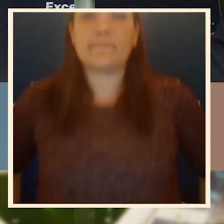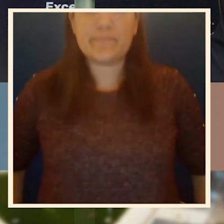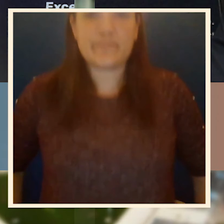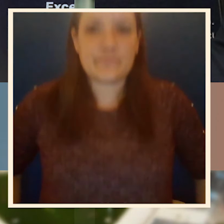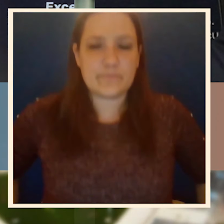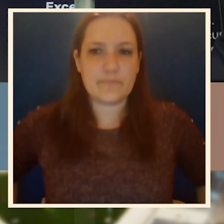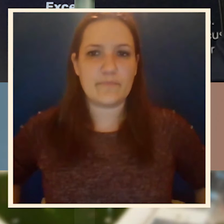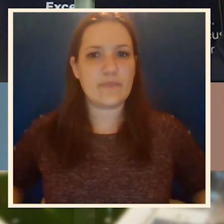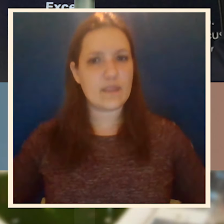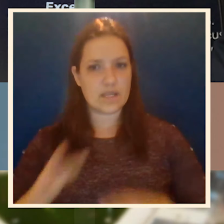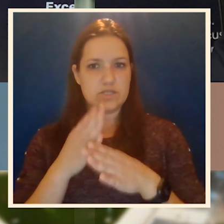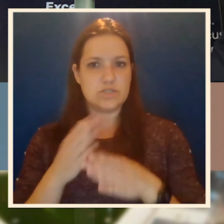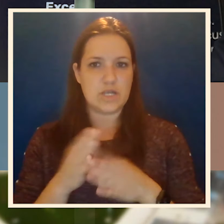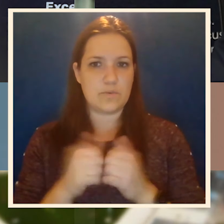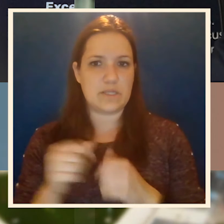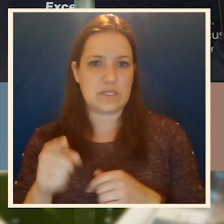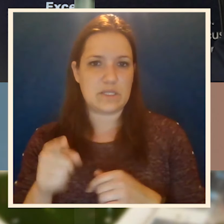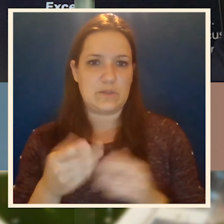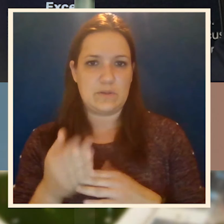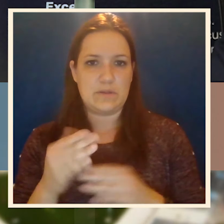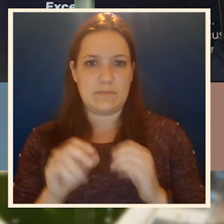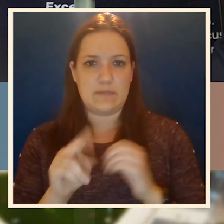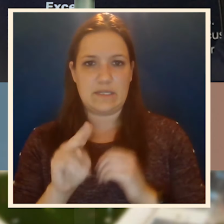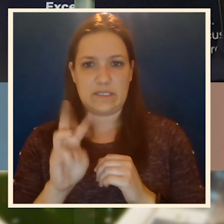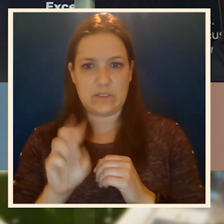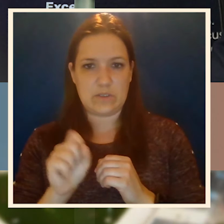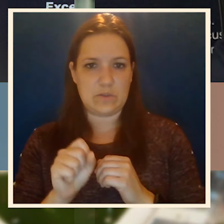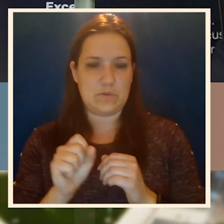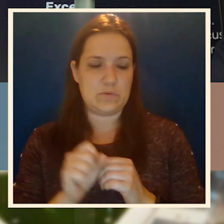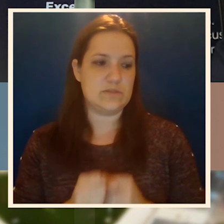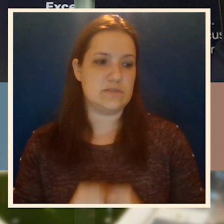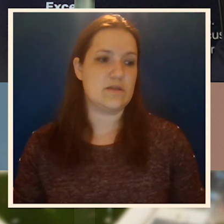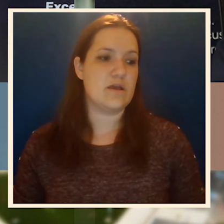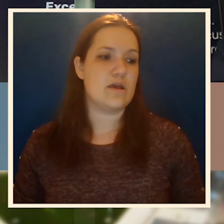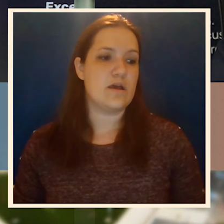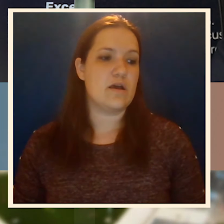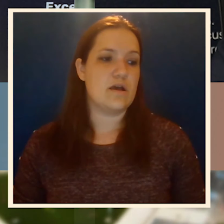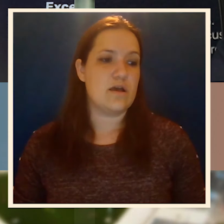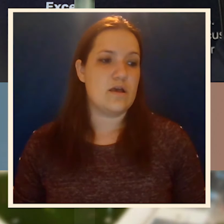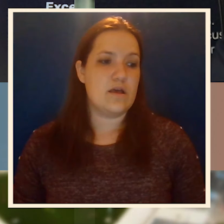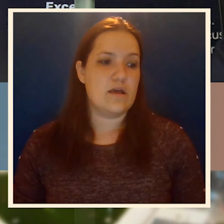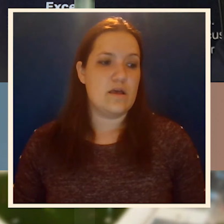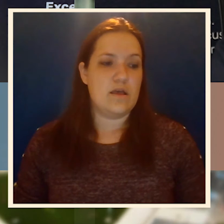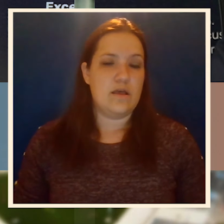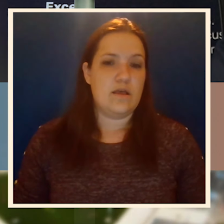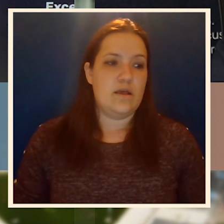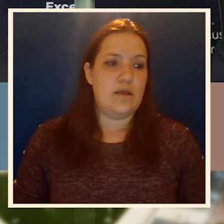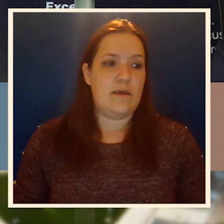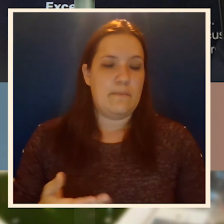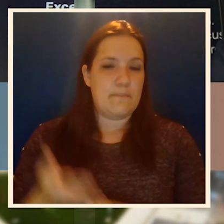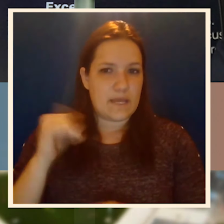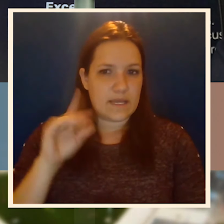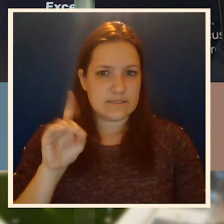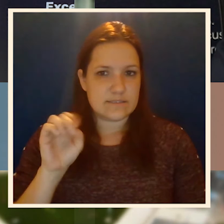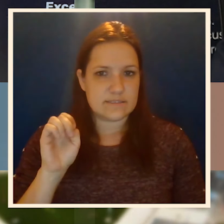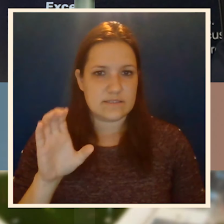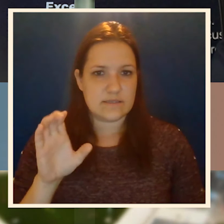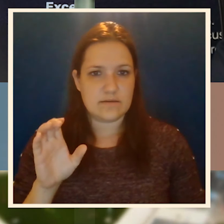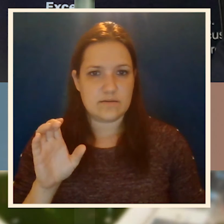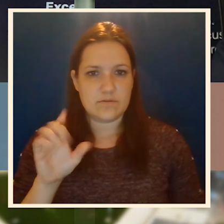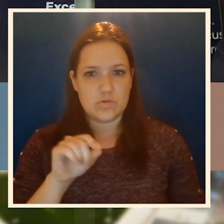I shared with you through my News You Can Use article, unfortunately, back in December